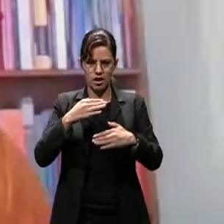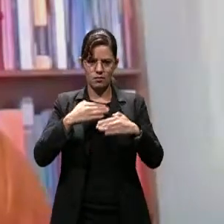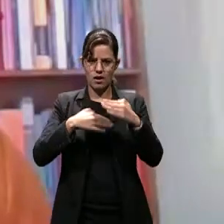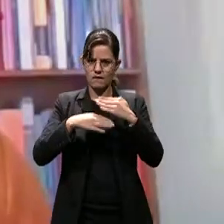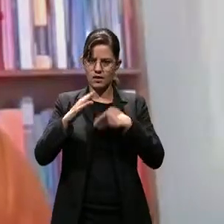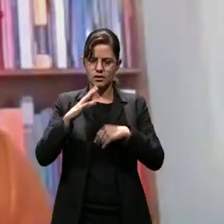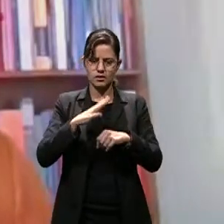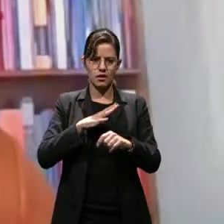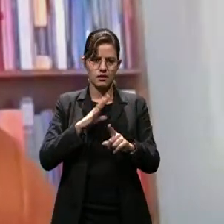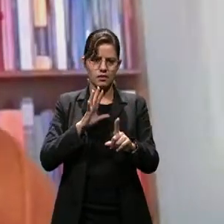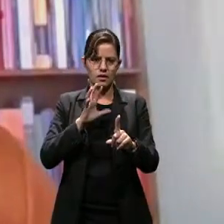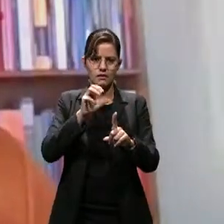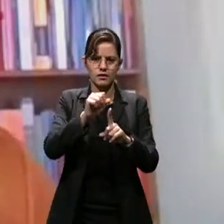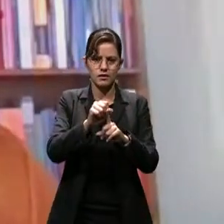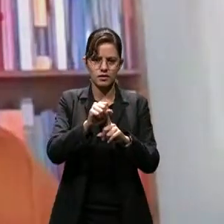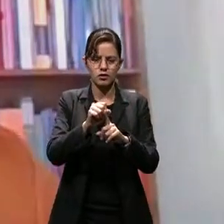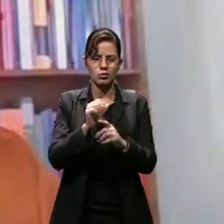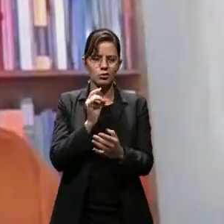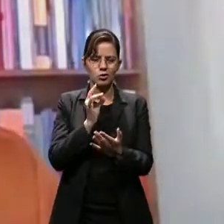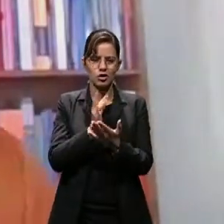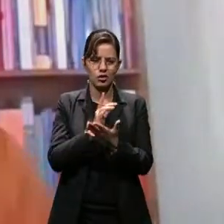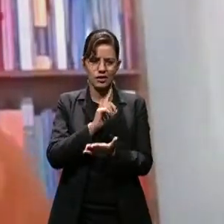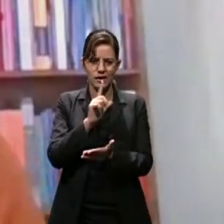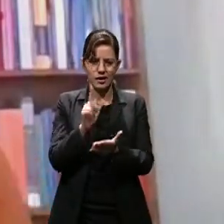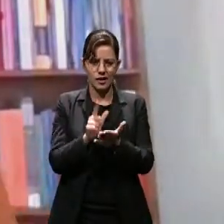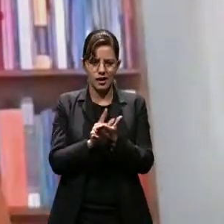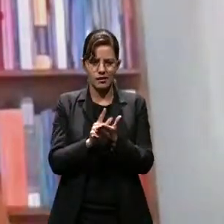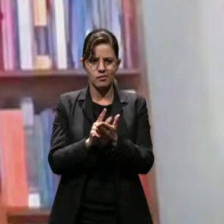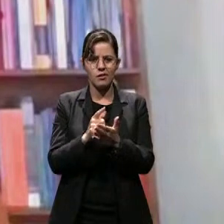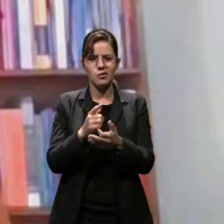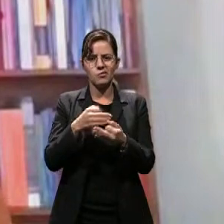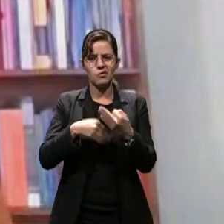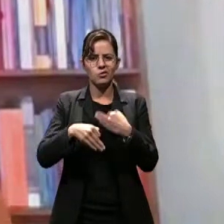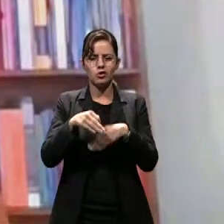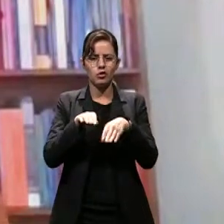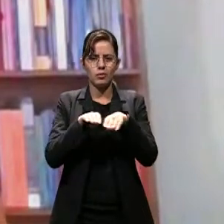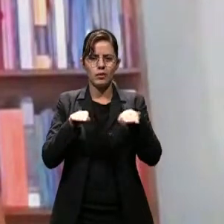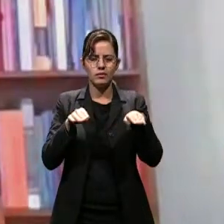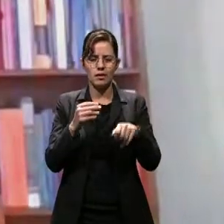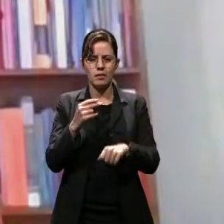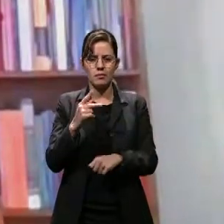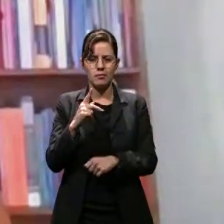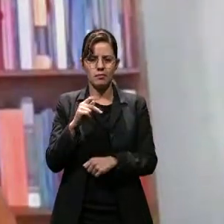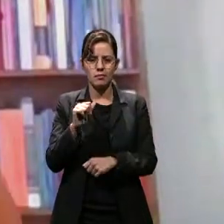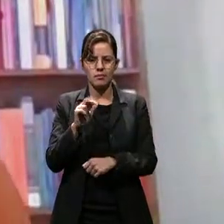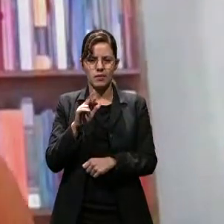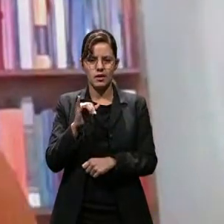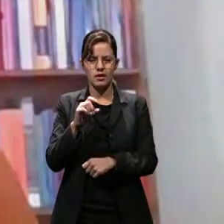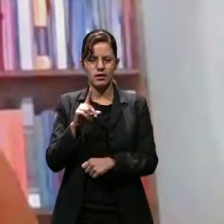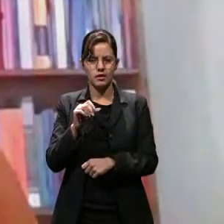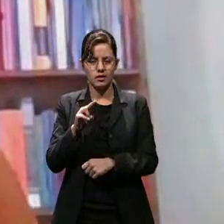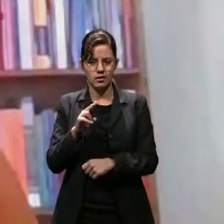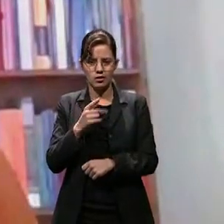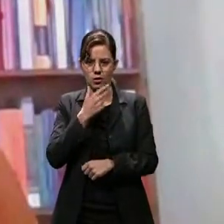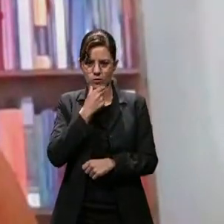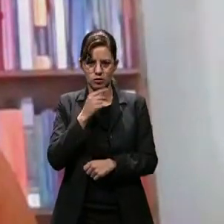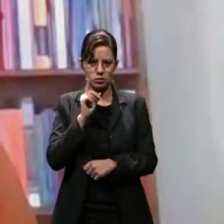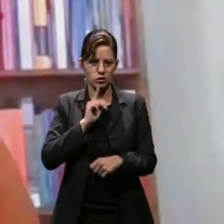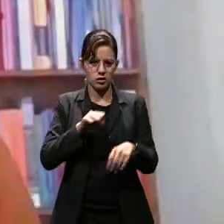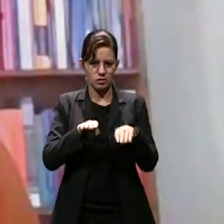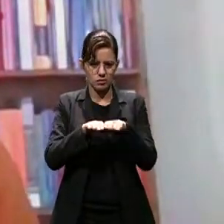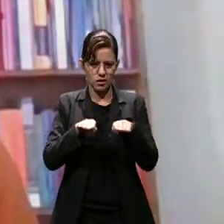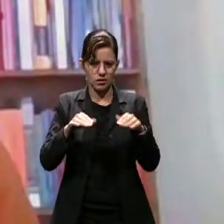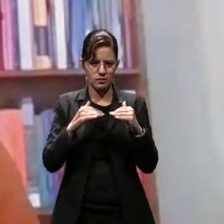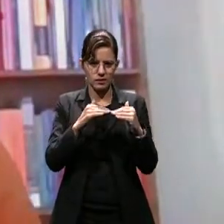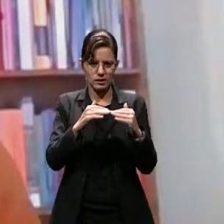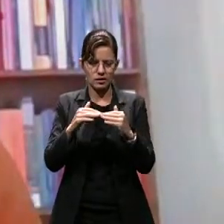regarding not only the approval of parity in everything, but also reforms regarding